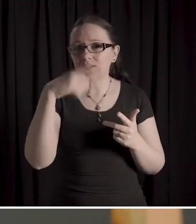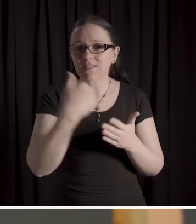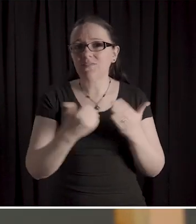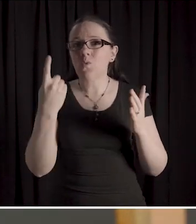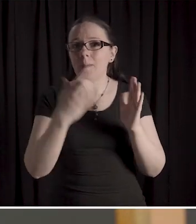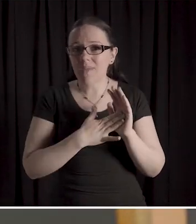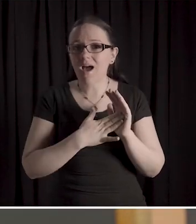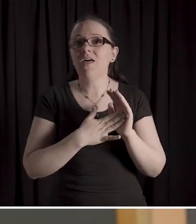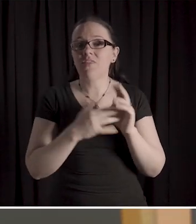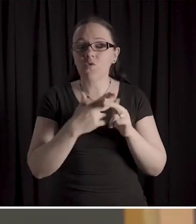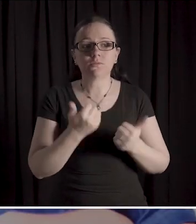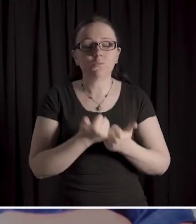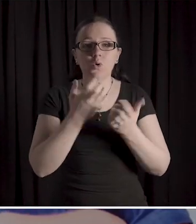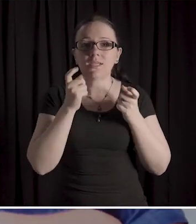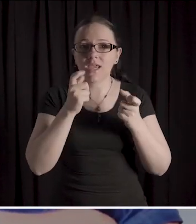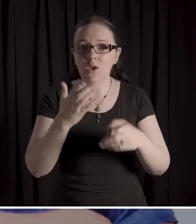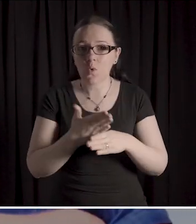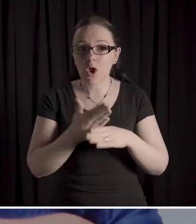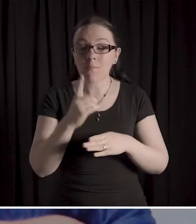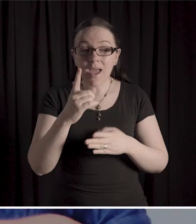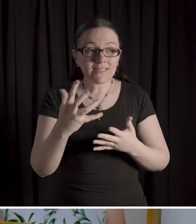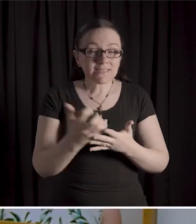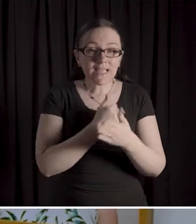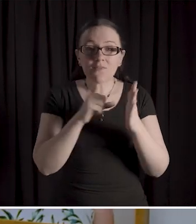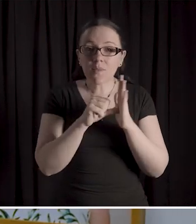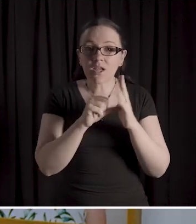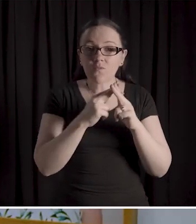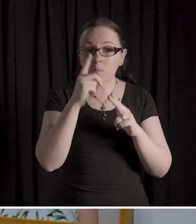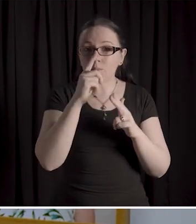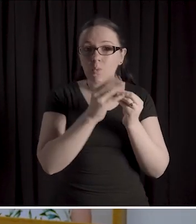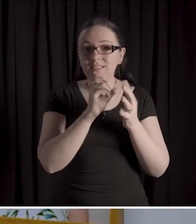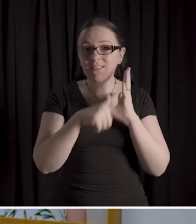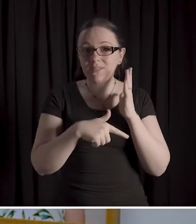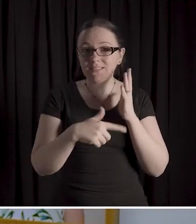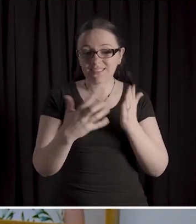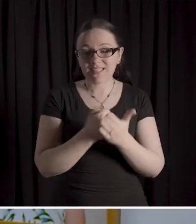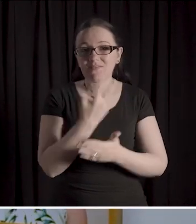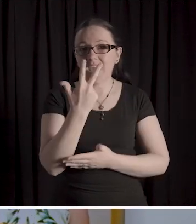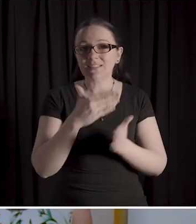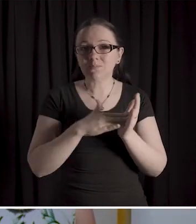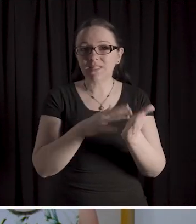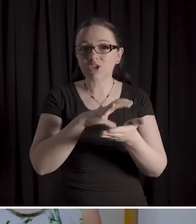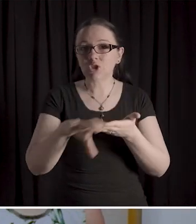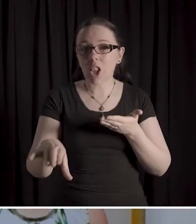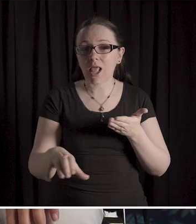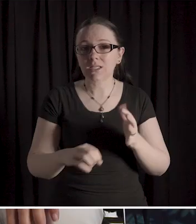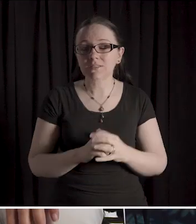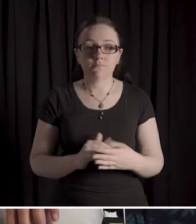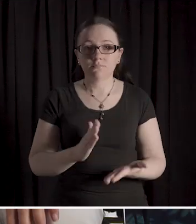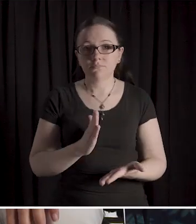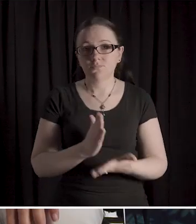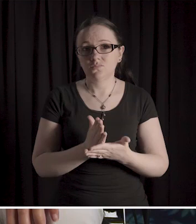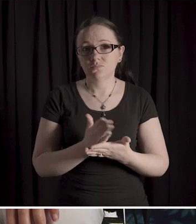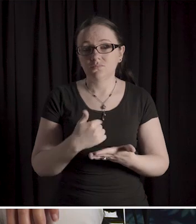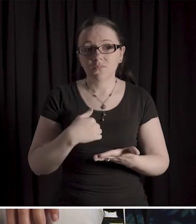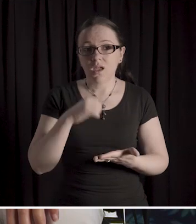of support, and we're saving our end users millions of dollars. I think we've saved about $8 million over the last couple of years. The fact